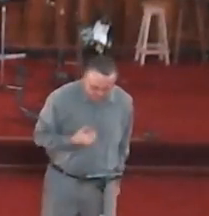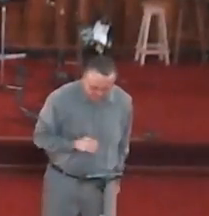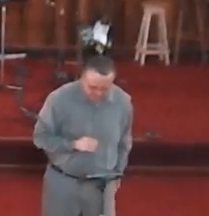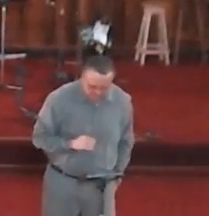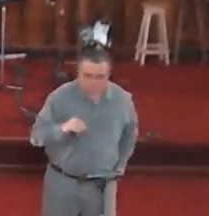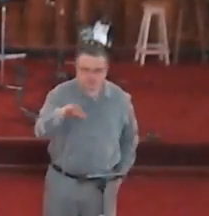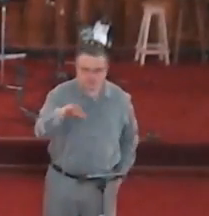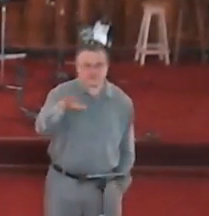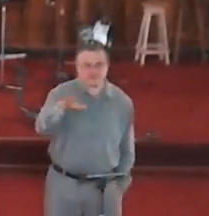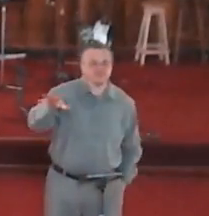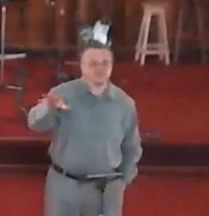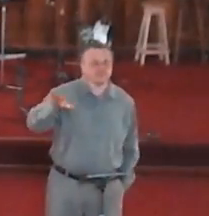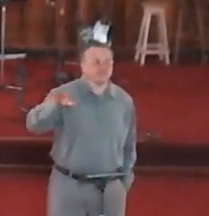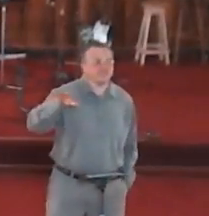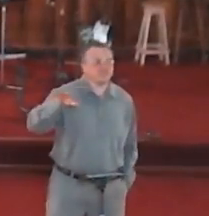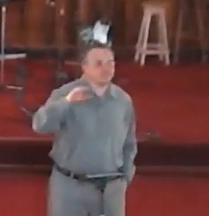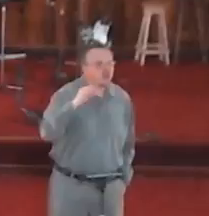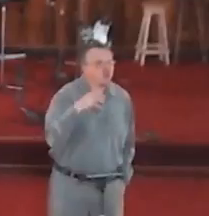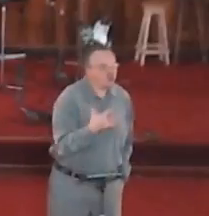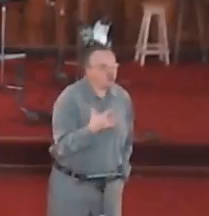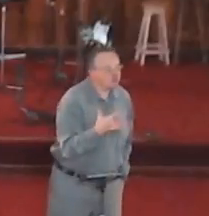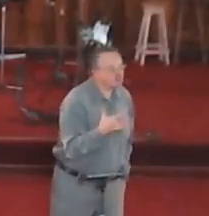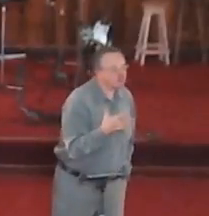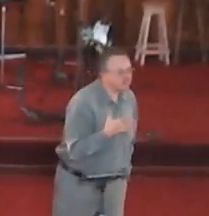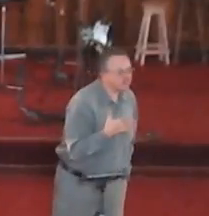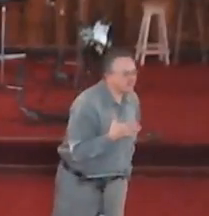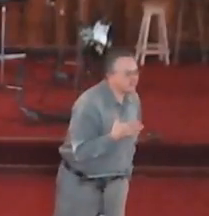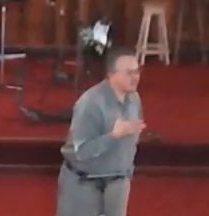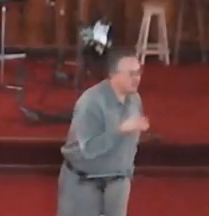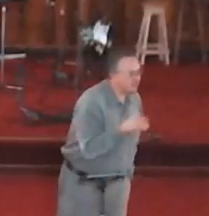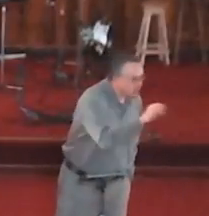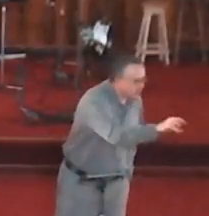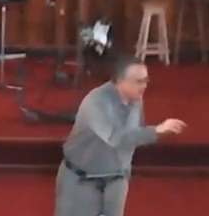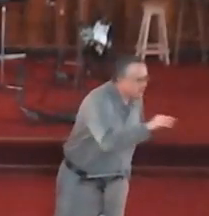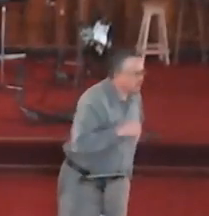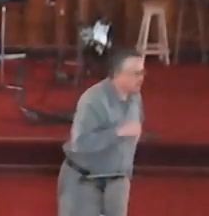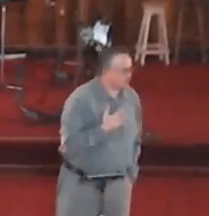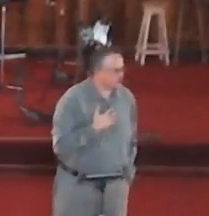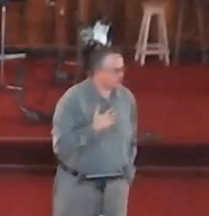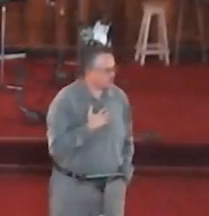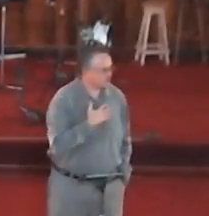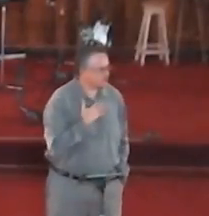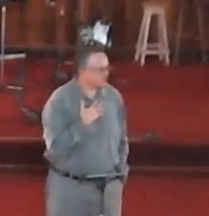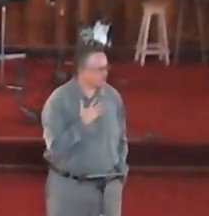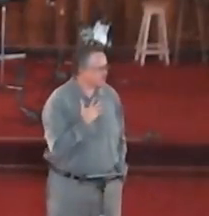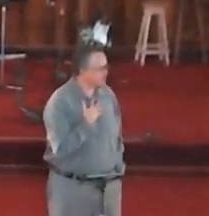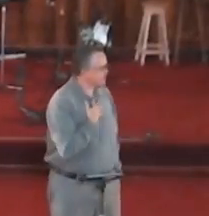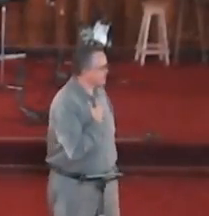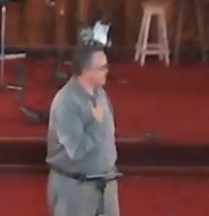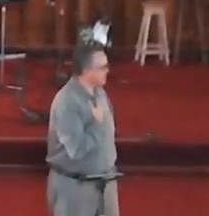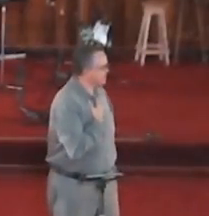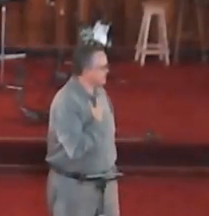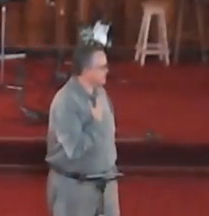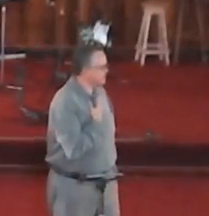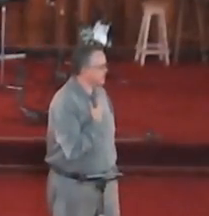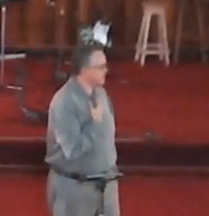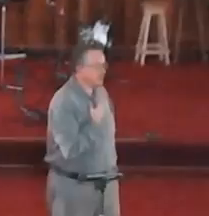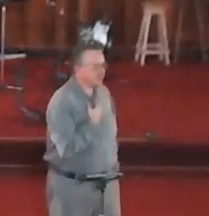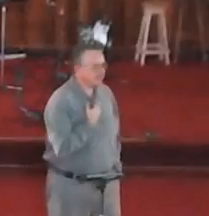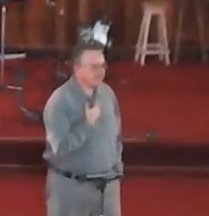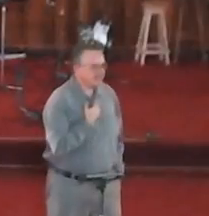Versículo 20. Bueno, antes de seguir leyendo, ¿cómo se habrá sentido Pablo en ese momento? How do you think Paul felt at this